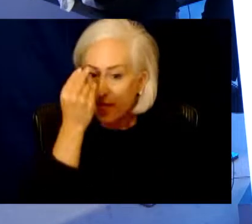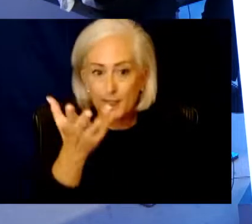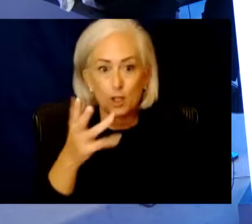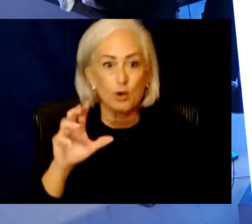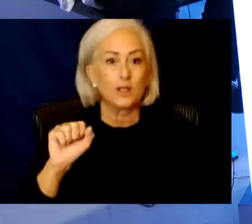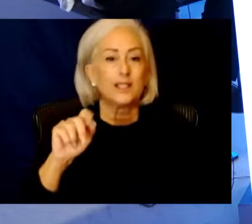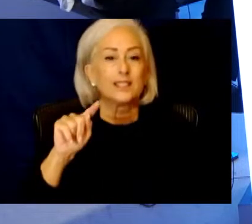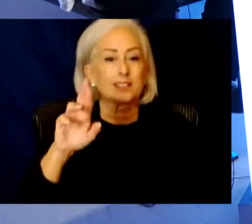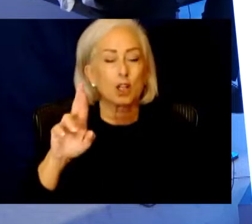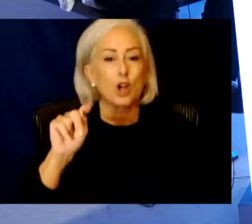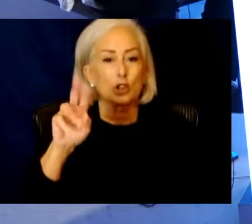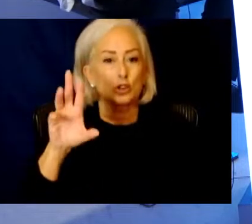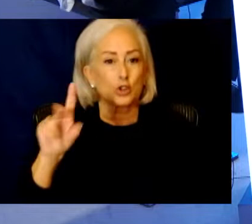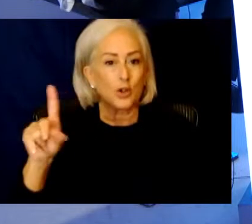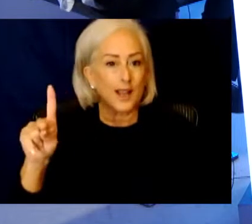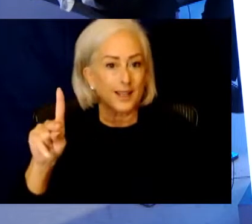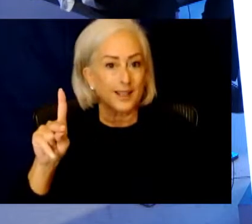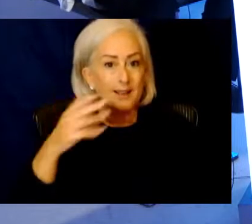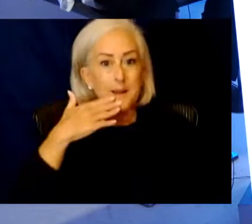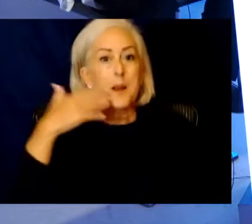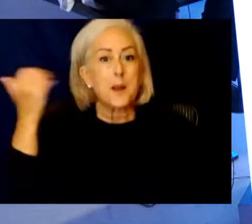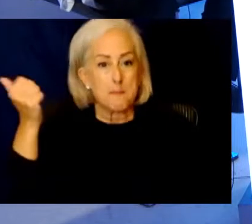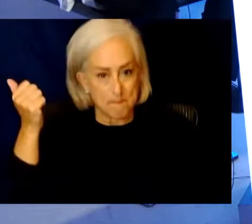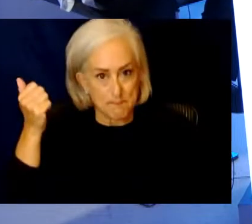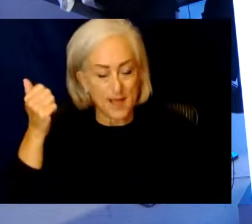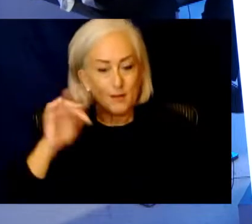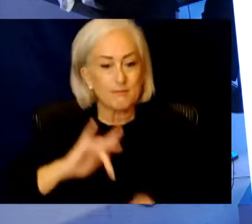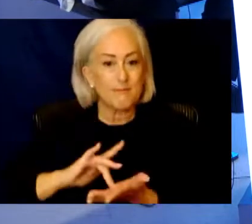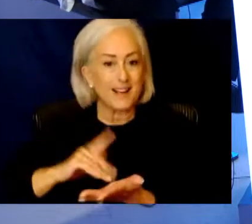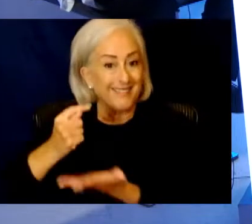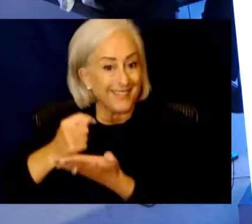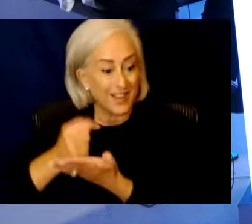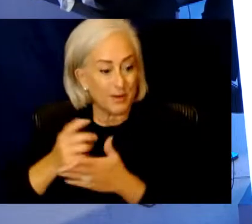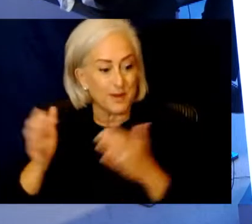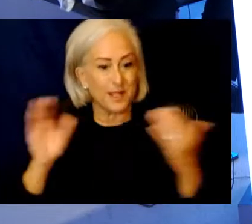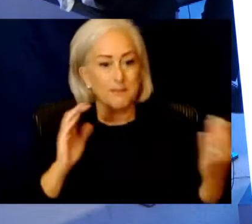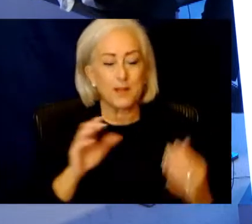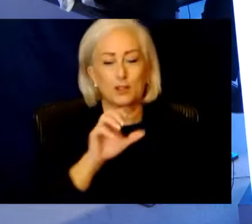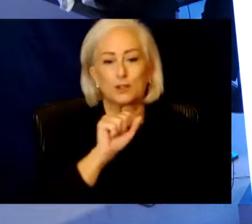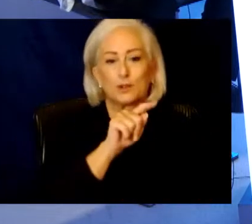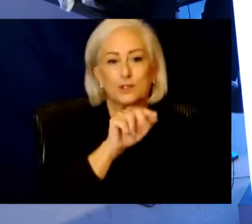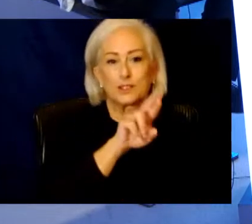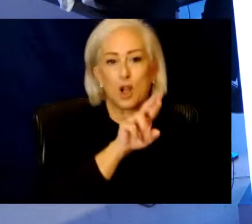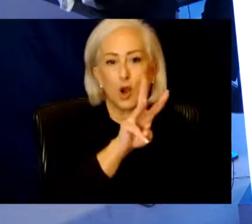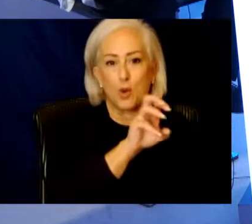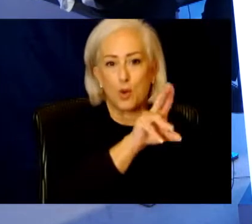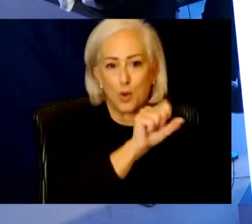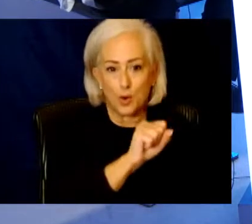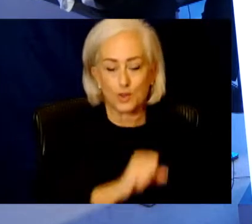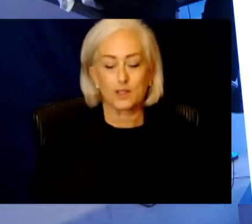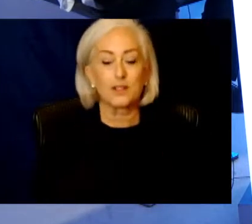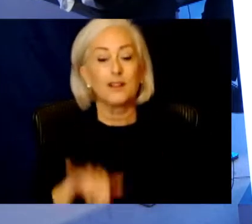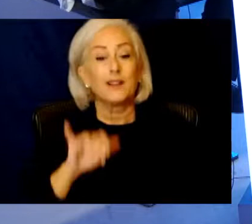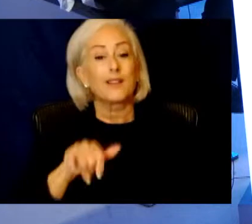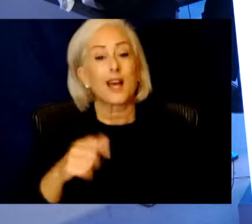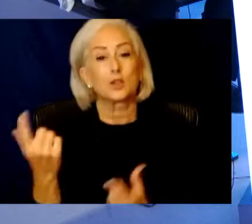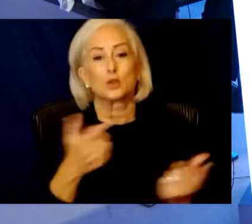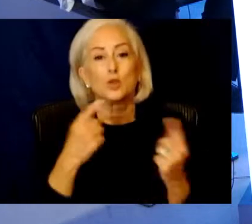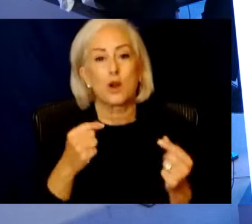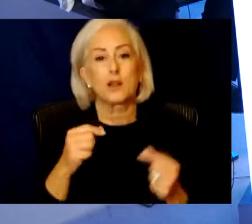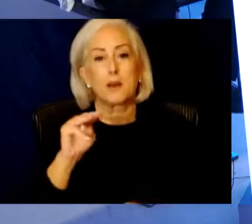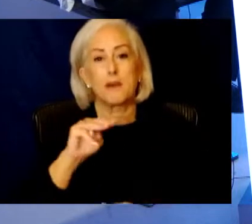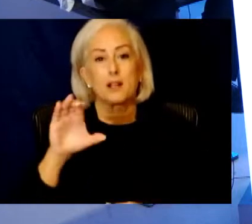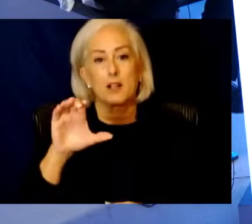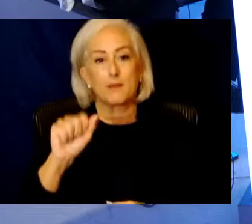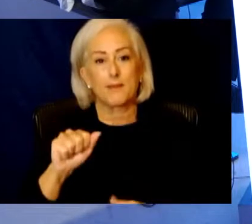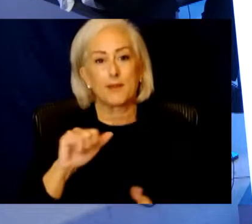therapy in it than Star Wars, which you never even saw the doctors. Okay, now we got that clear. It's a blocking monoclonal antibody.